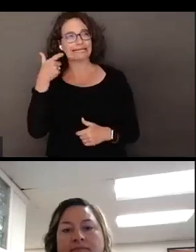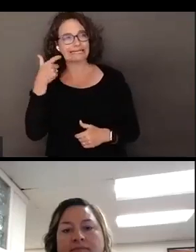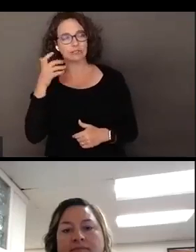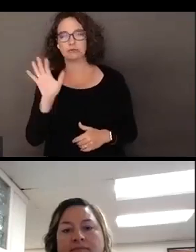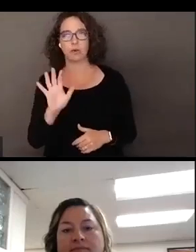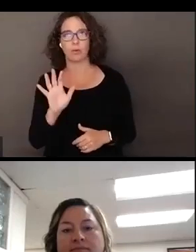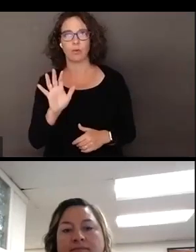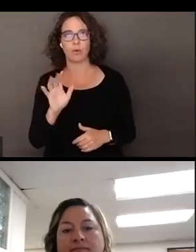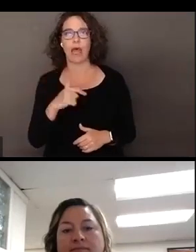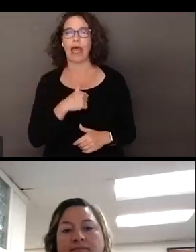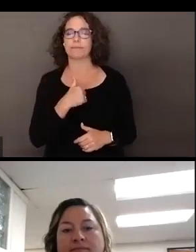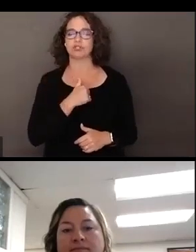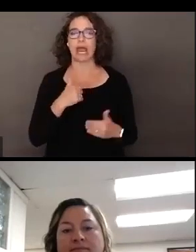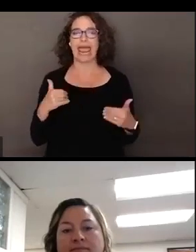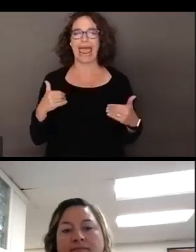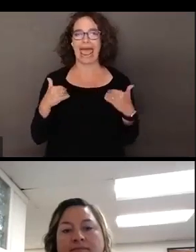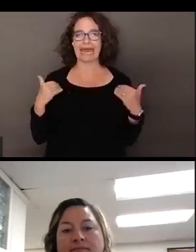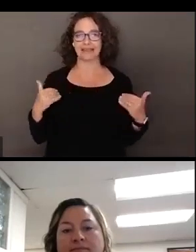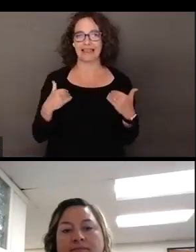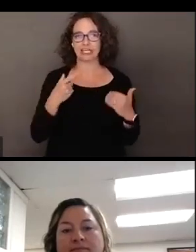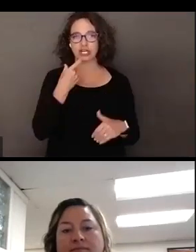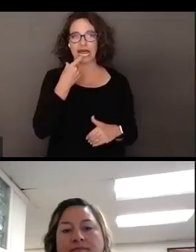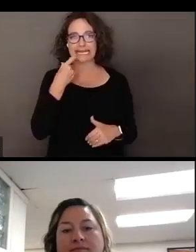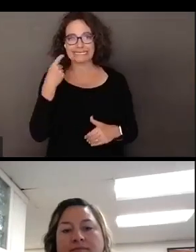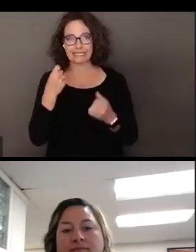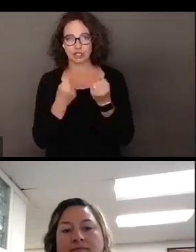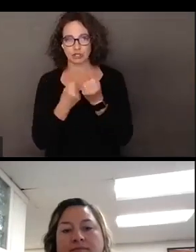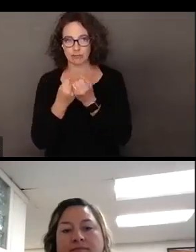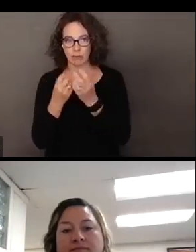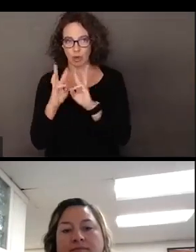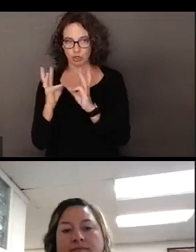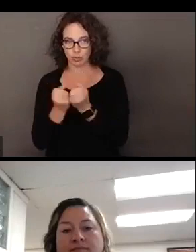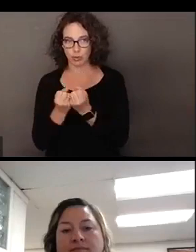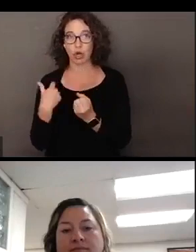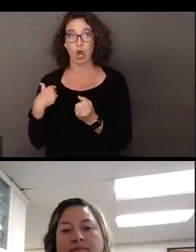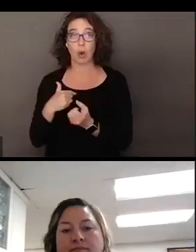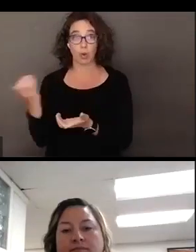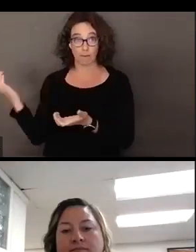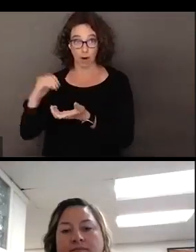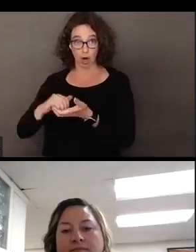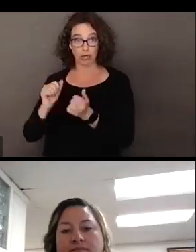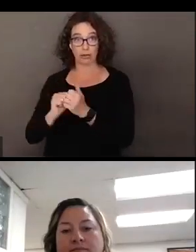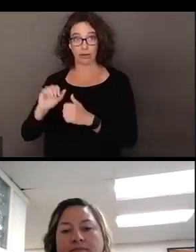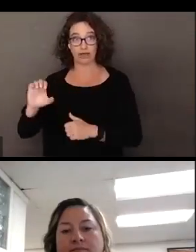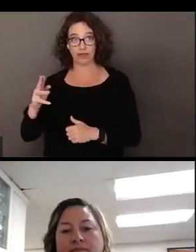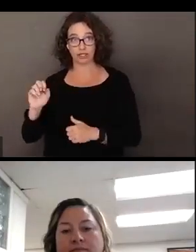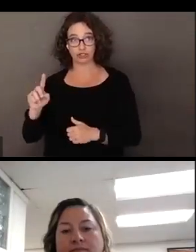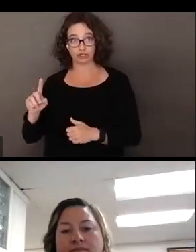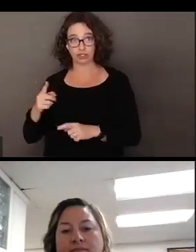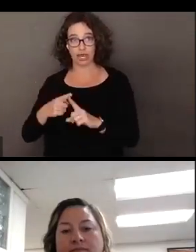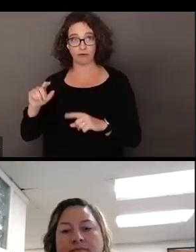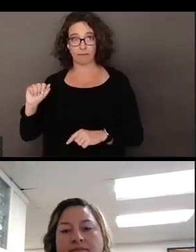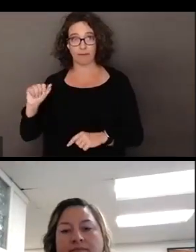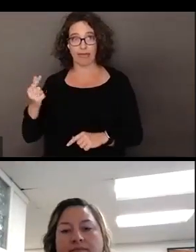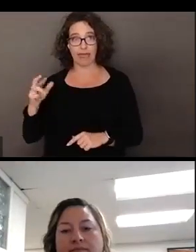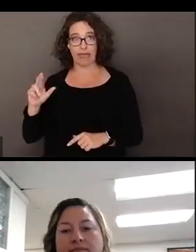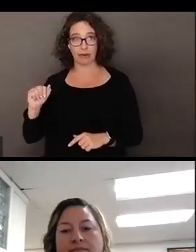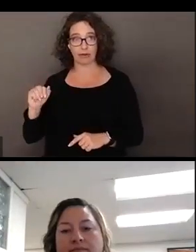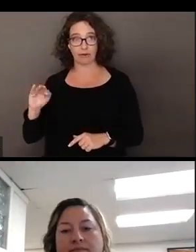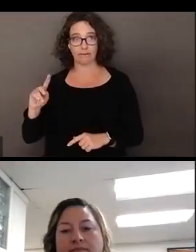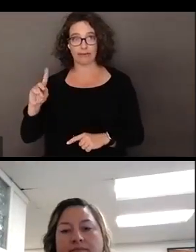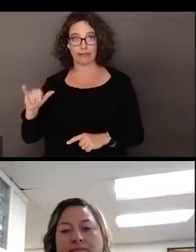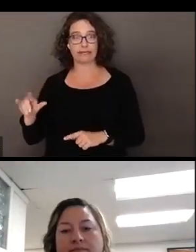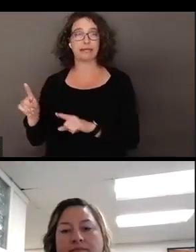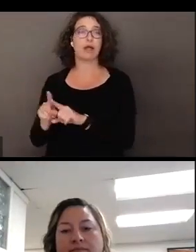an adolescent addiction support workshop. And we've been partnering with Chad at AgrAbility, but also Erica Jones from Ames Community